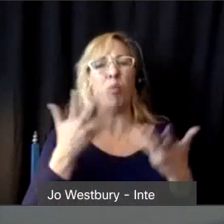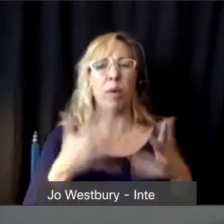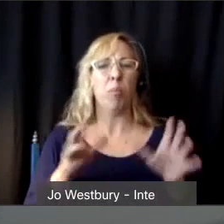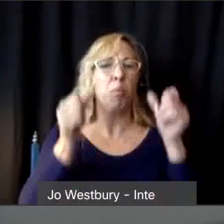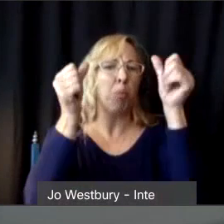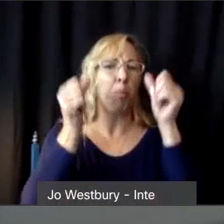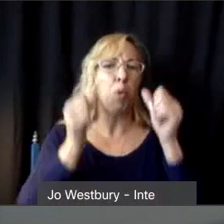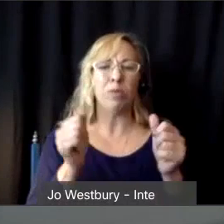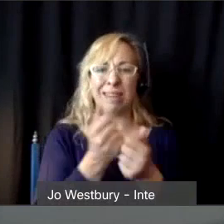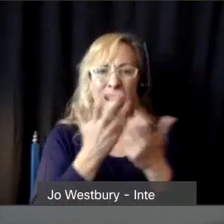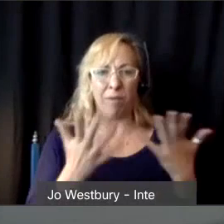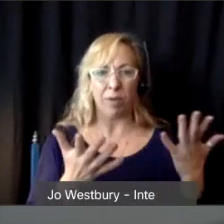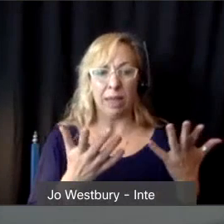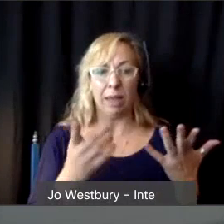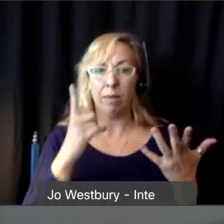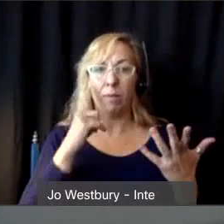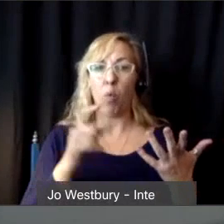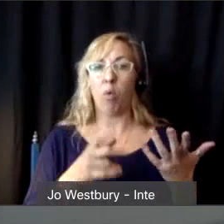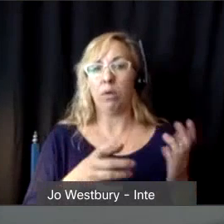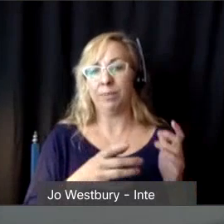supported by DDA on our website.